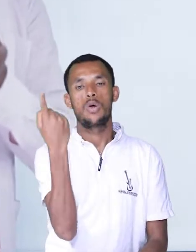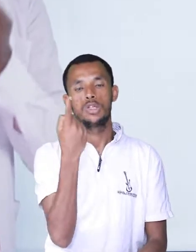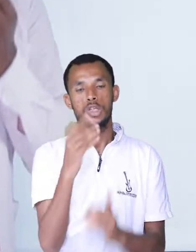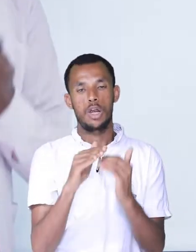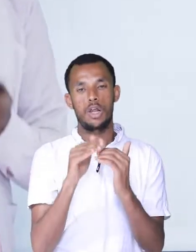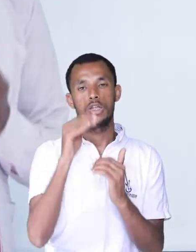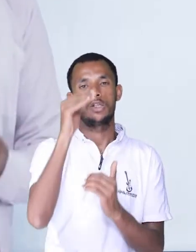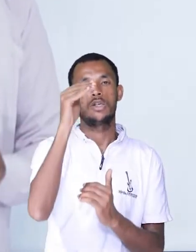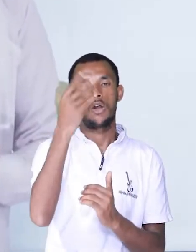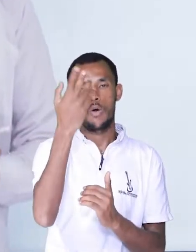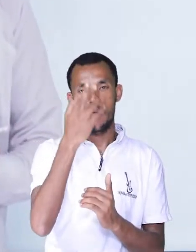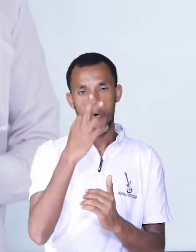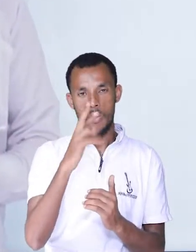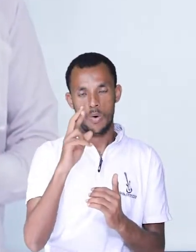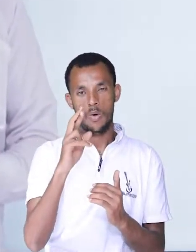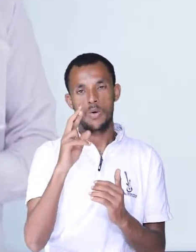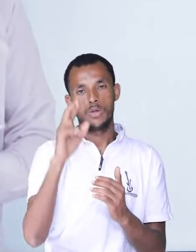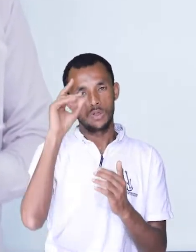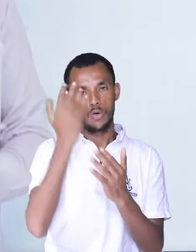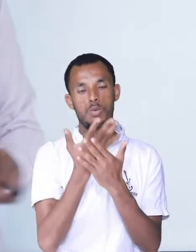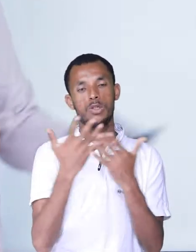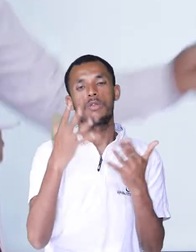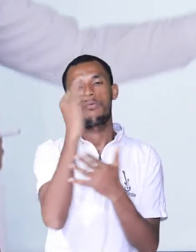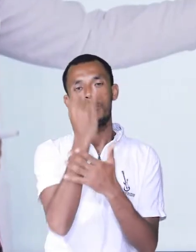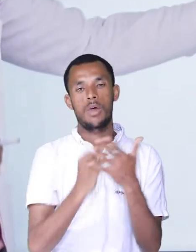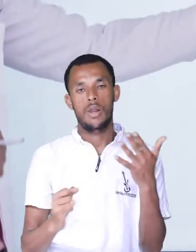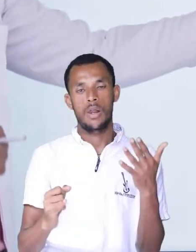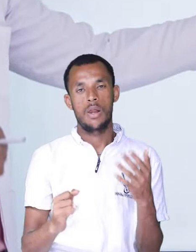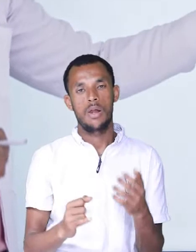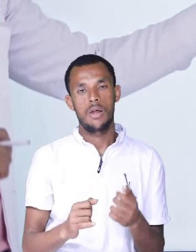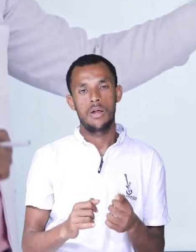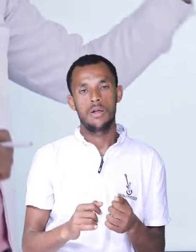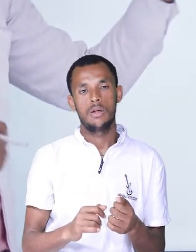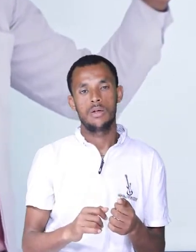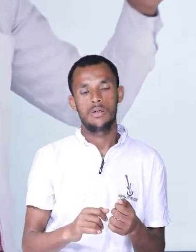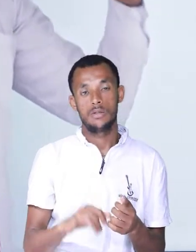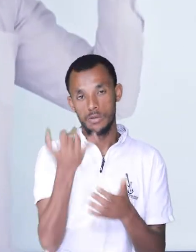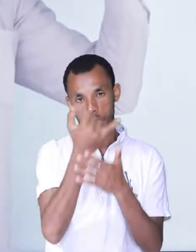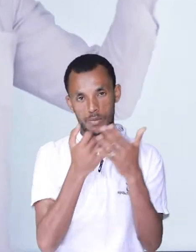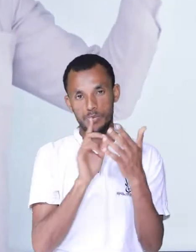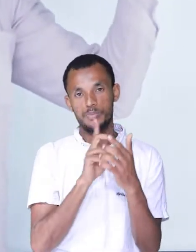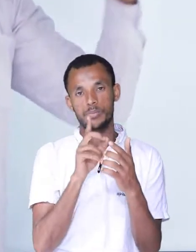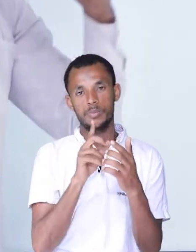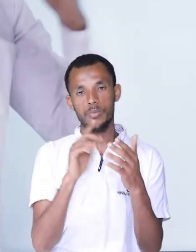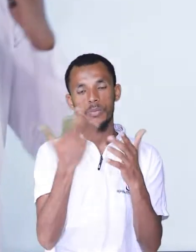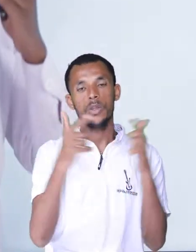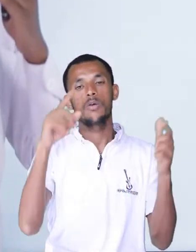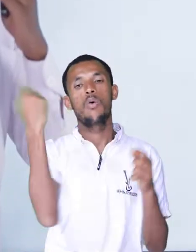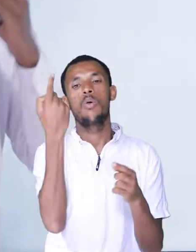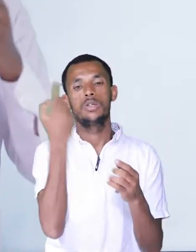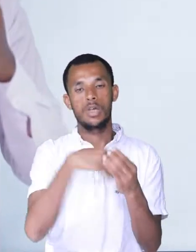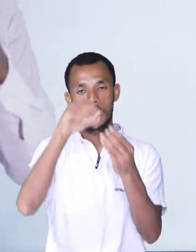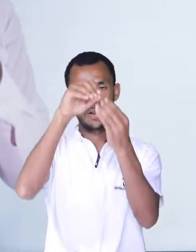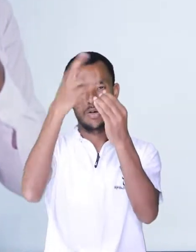greater than the object figure. That means the image figure is the enlargement is always